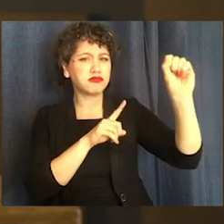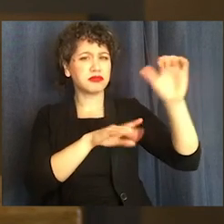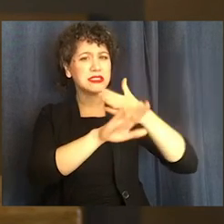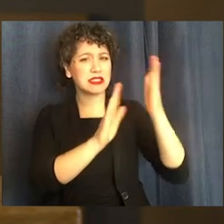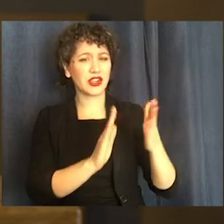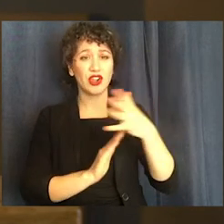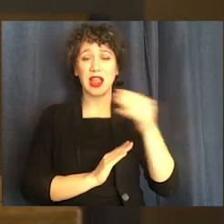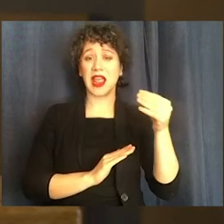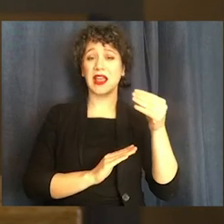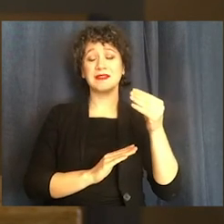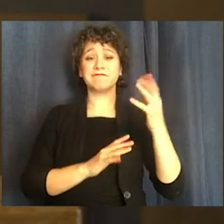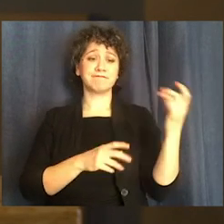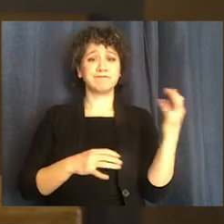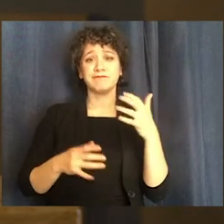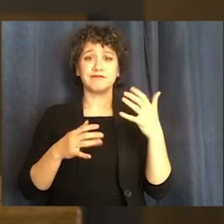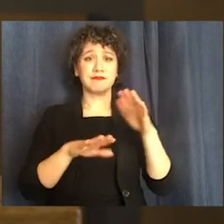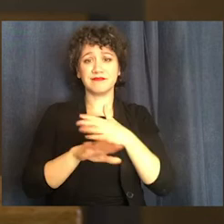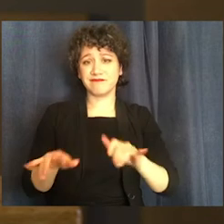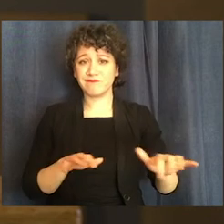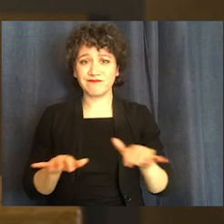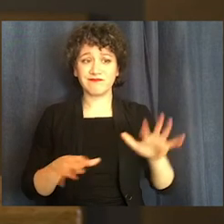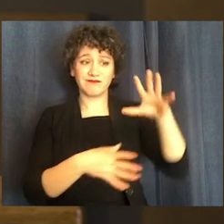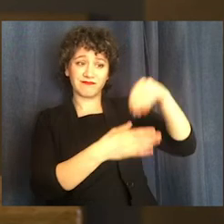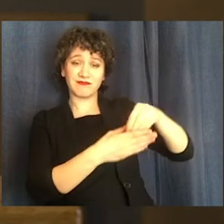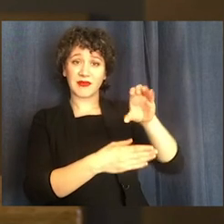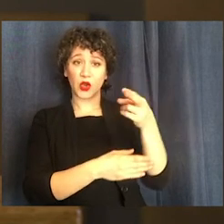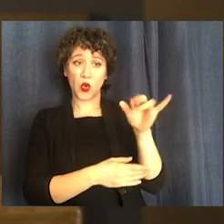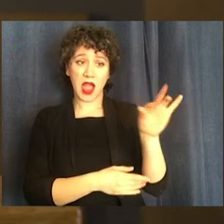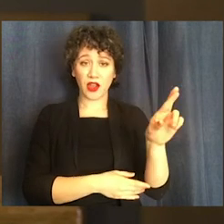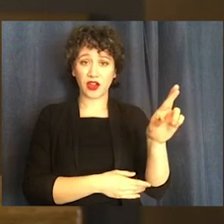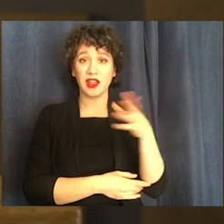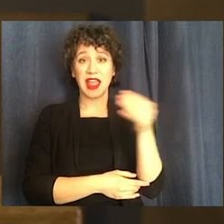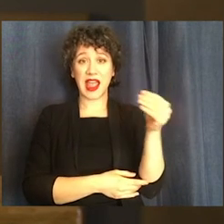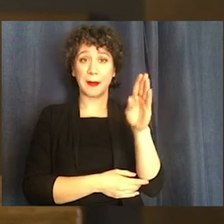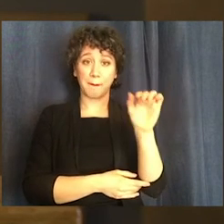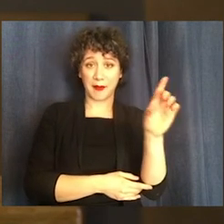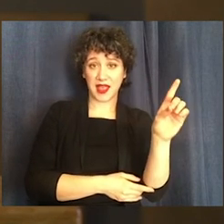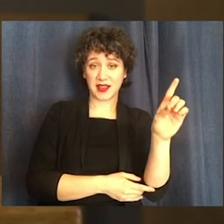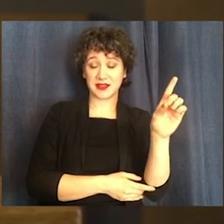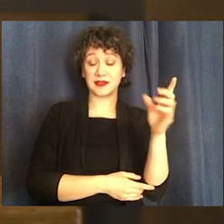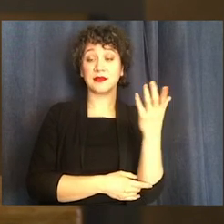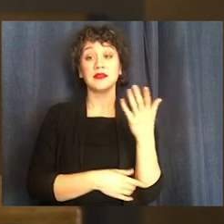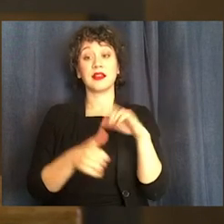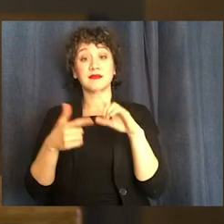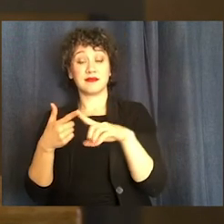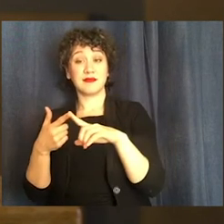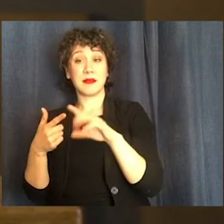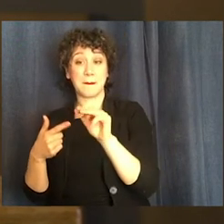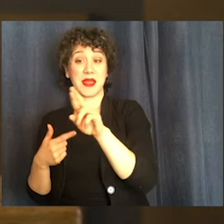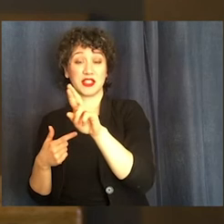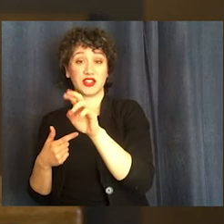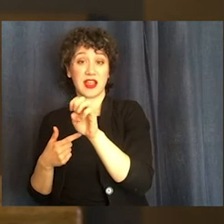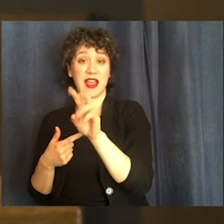Evans. When we asked Mr. Evans to deliver a speech at our graduation, we knew he would embrace the humor of it as